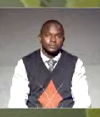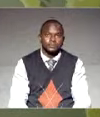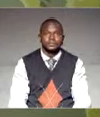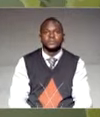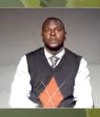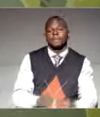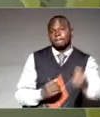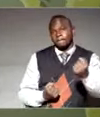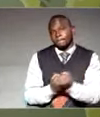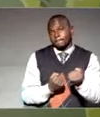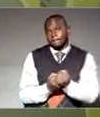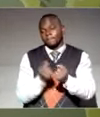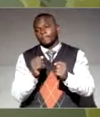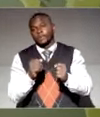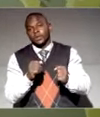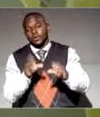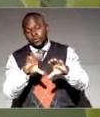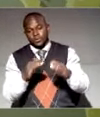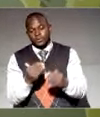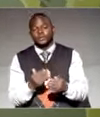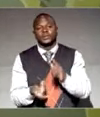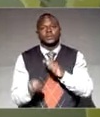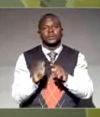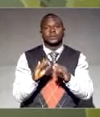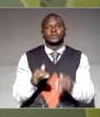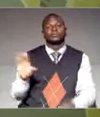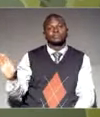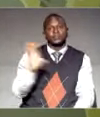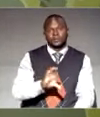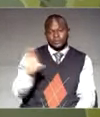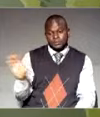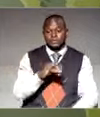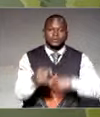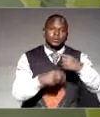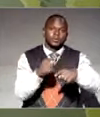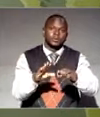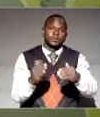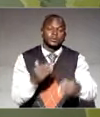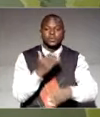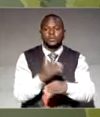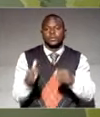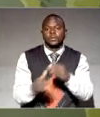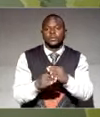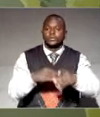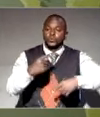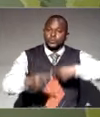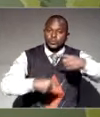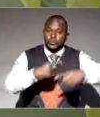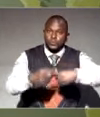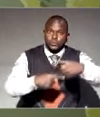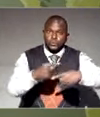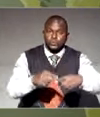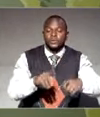Donor communities are changing strategy from giving handouts, which is less sustainable, to building self-reliance in